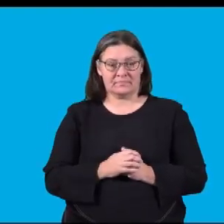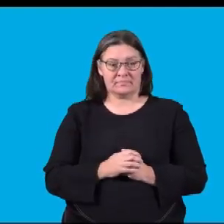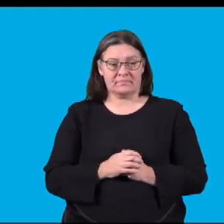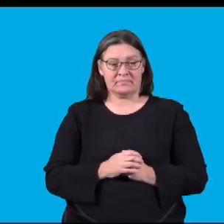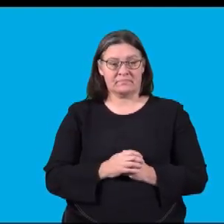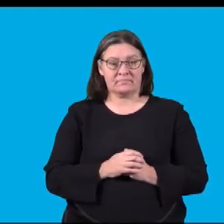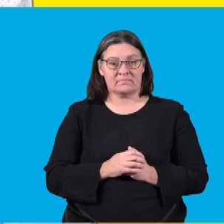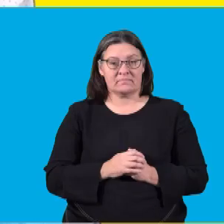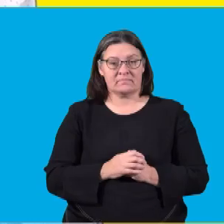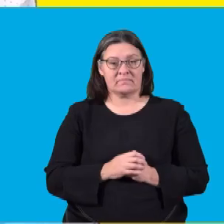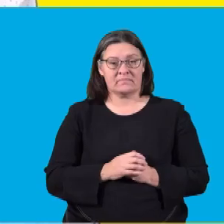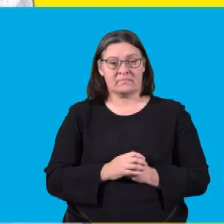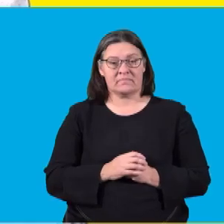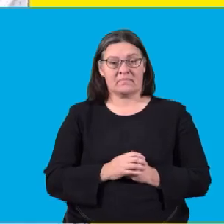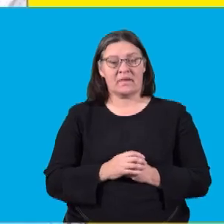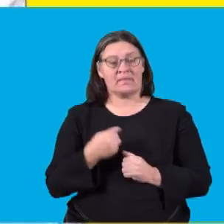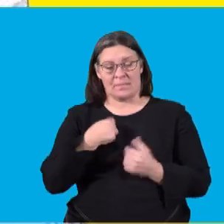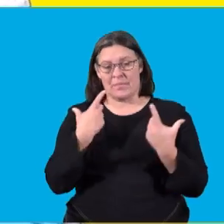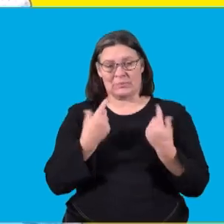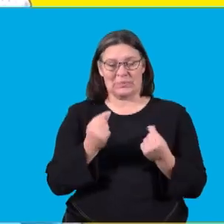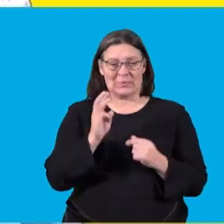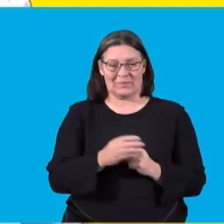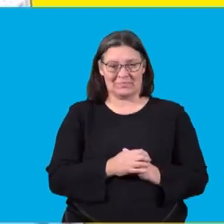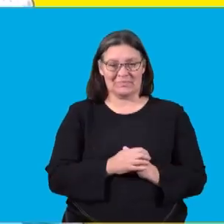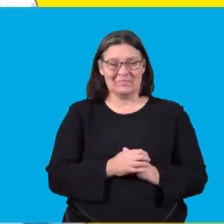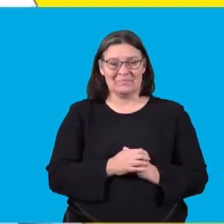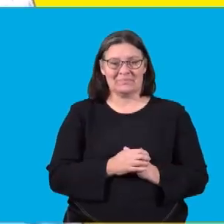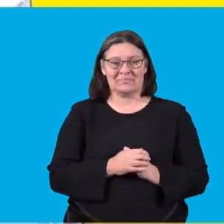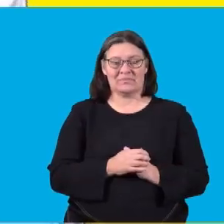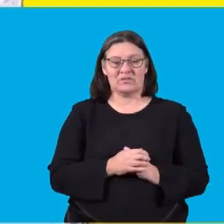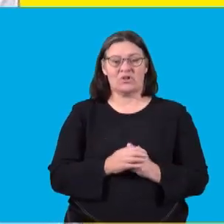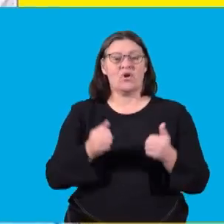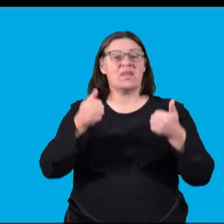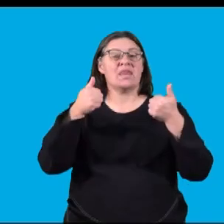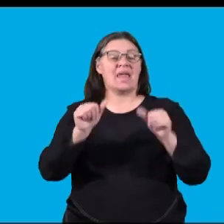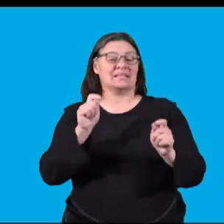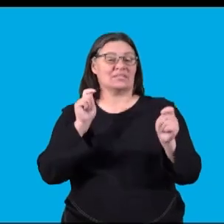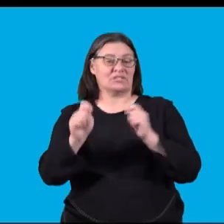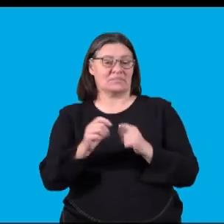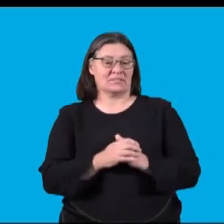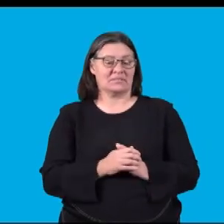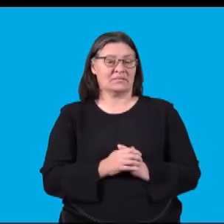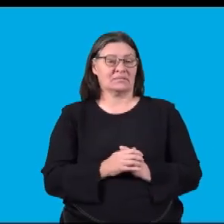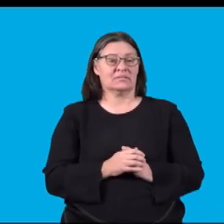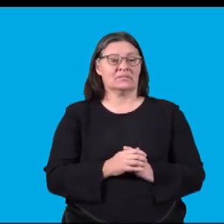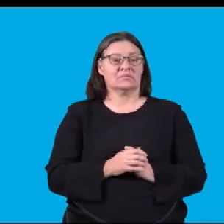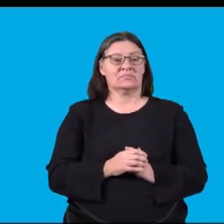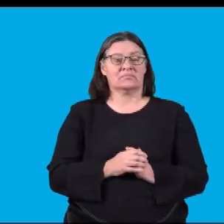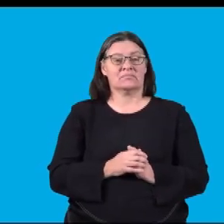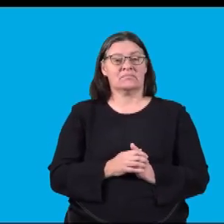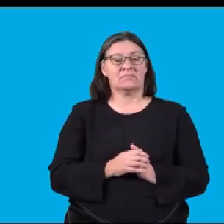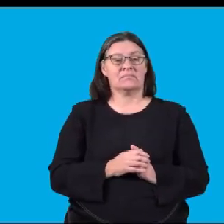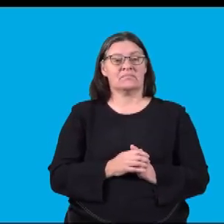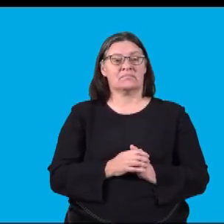24,150. That is what I would then do. Let's quickly go on to the next adjustment. The